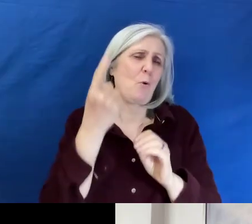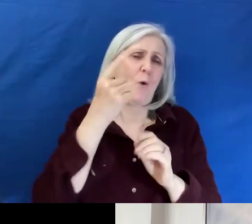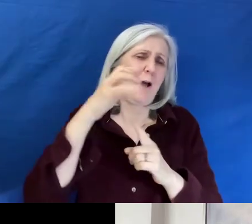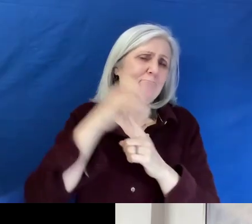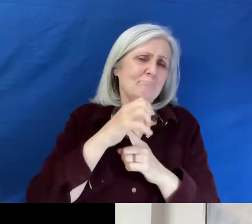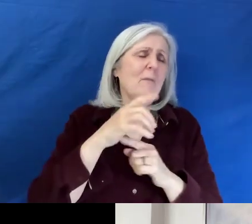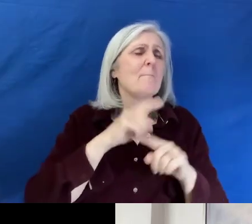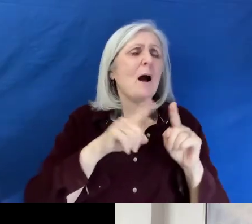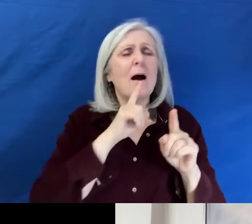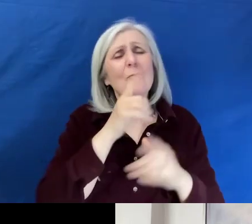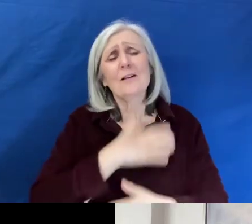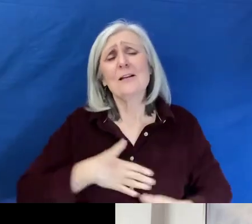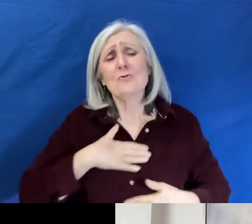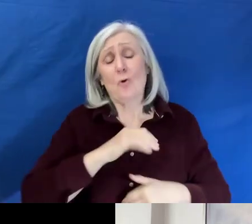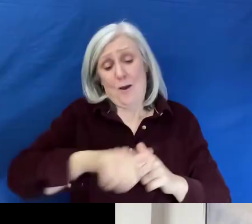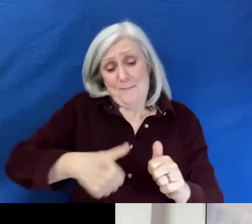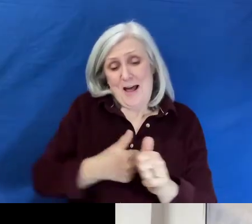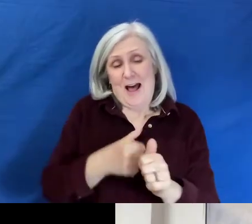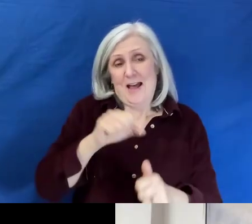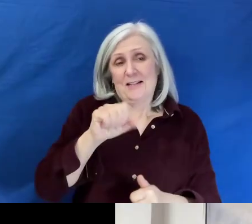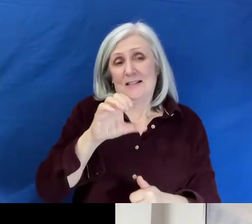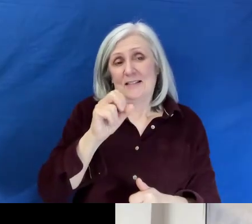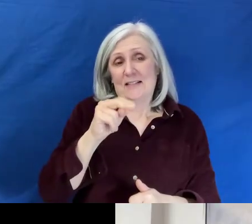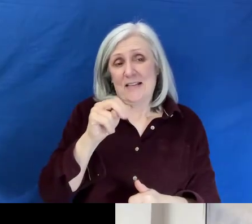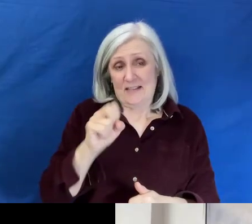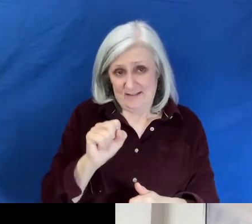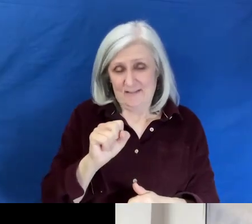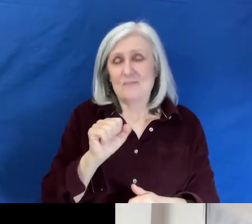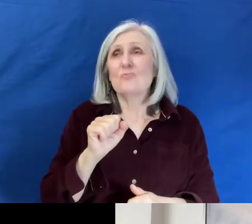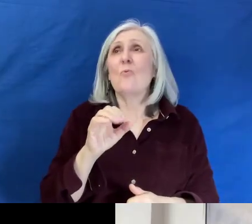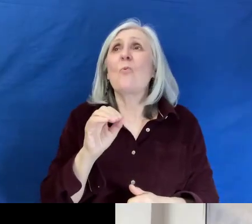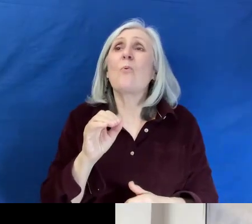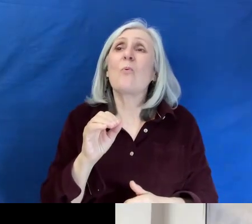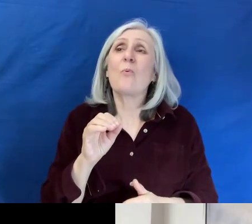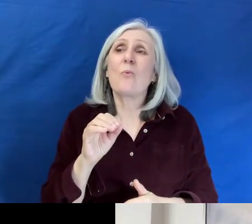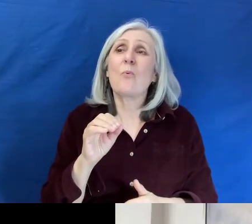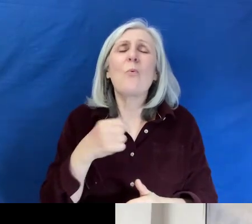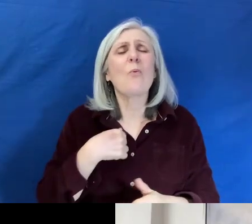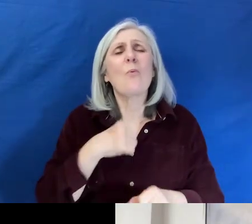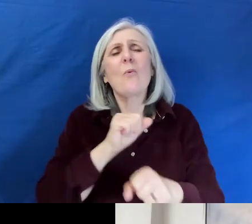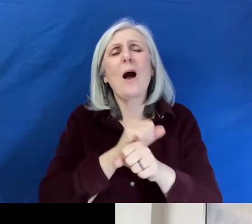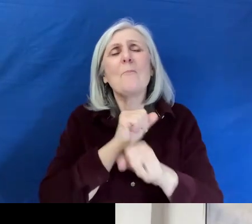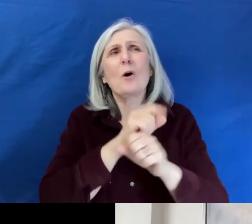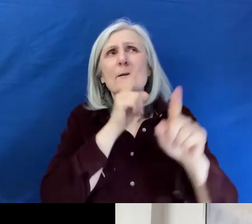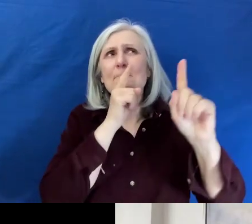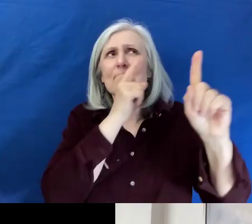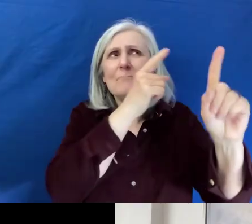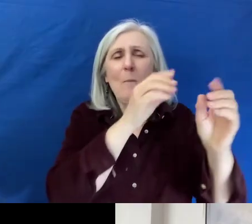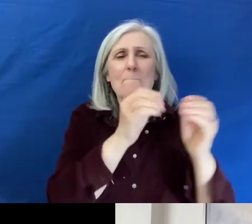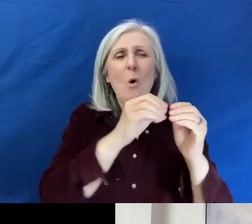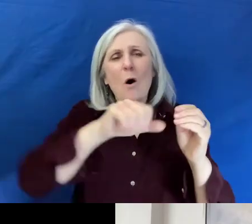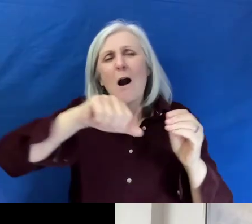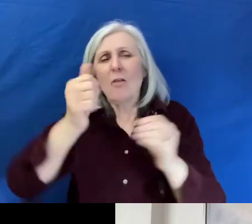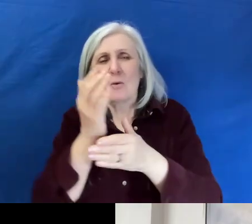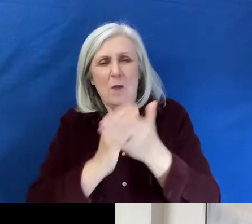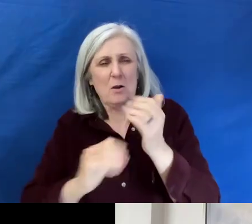I really enjoy the behind the scenes. And so am working towards doing more of that. Obviously,